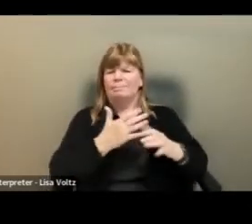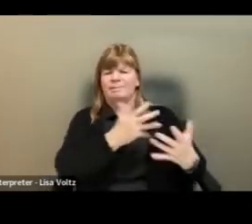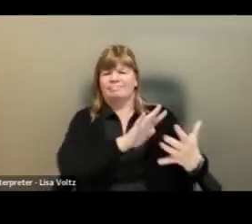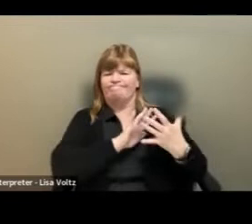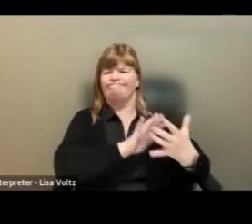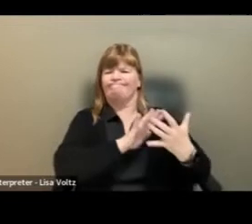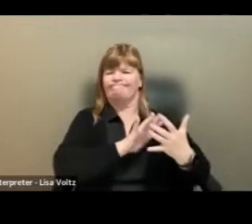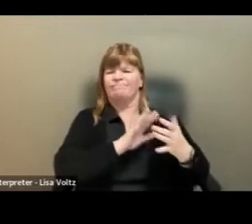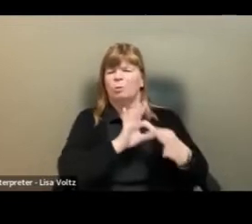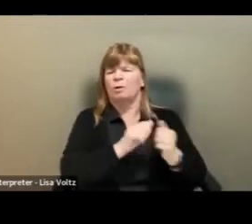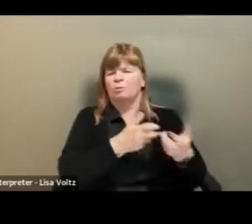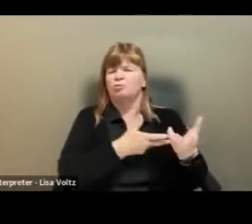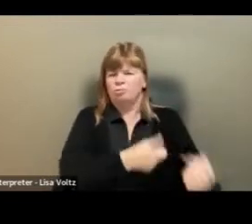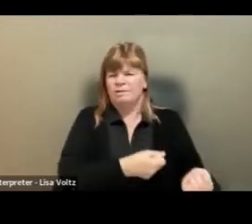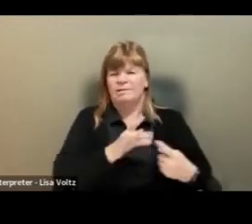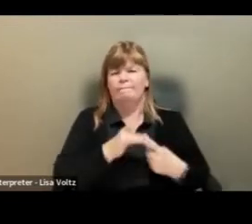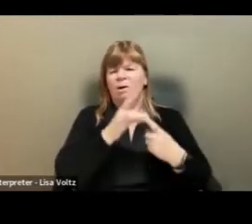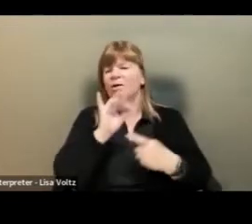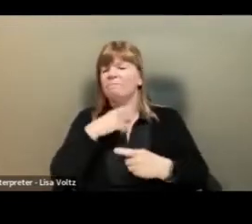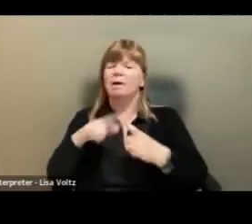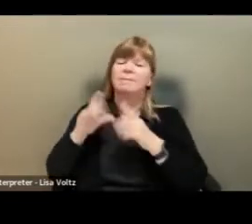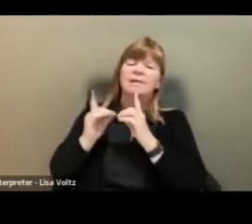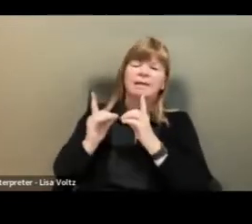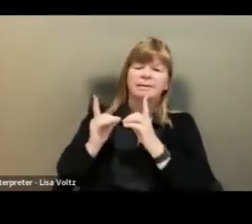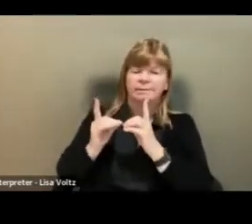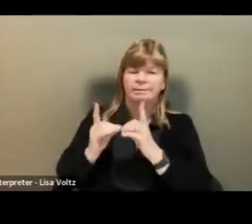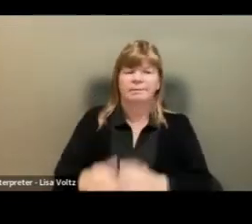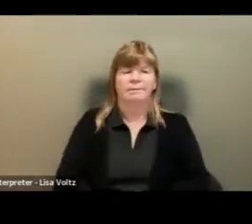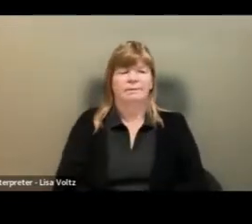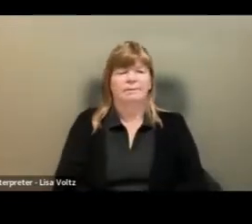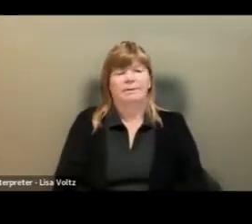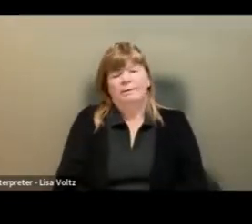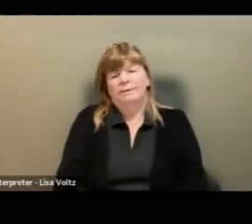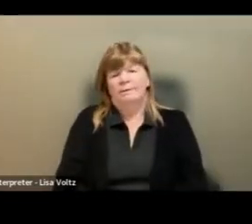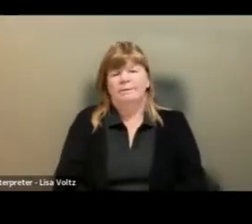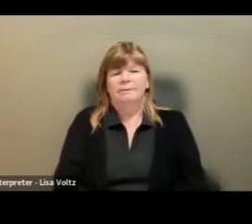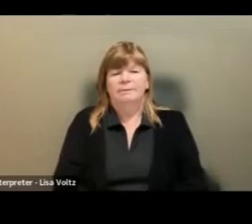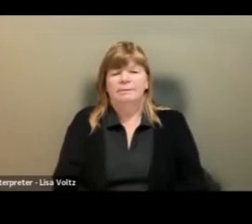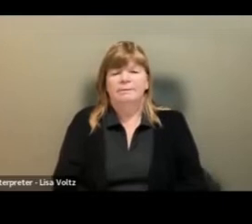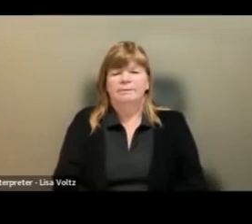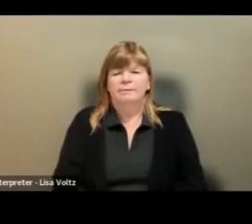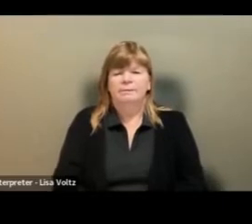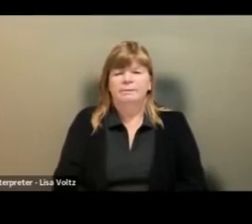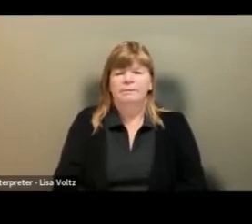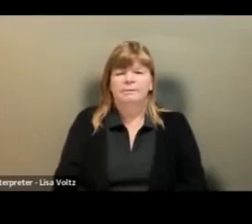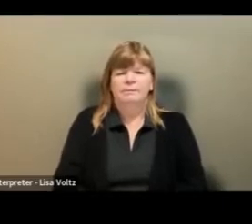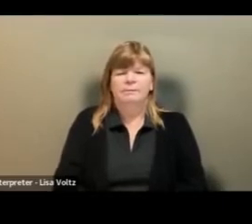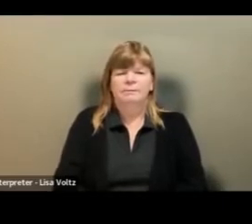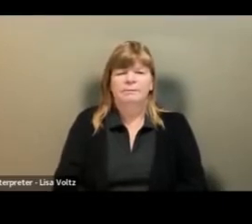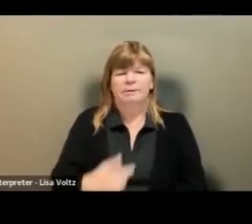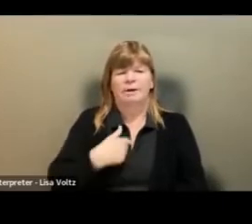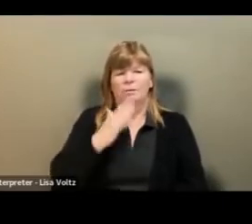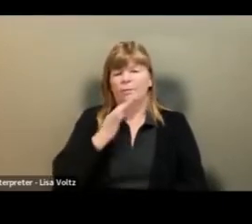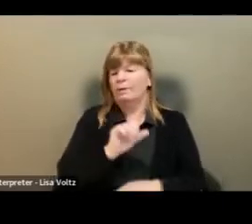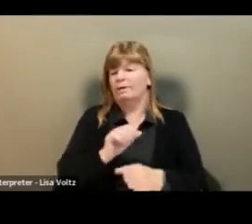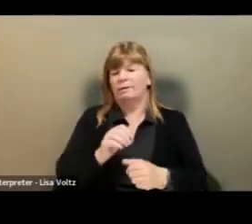dating. So I think that we need to, I'm going to be working for the rest of my life to build that relationship with my